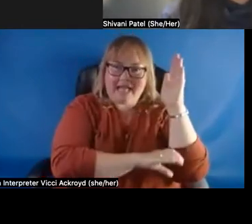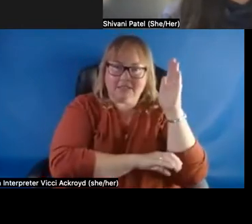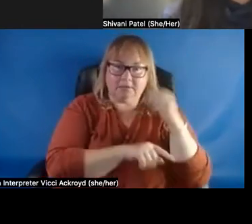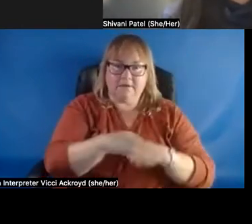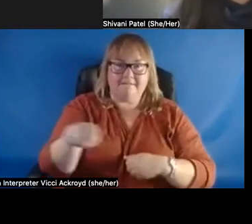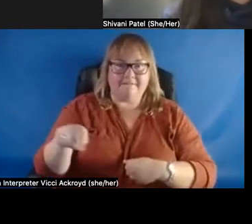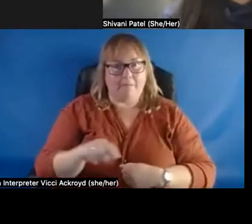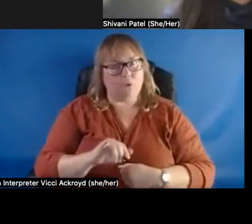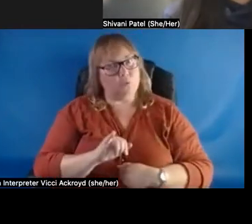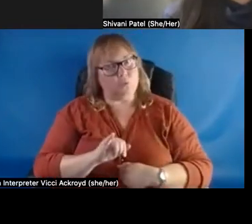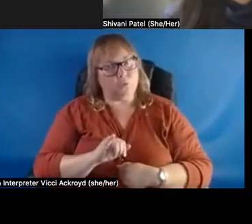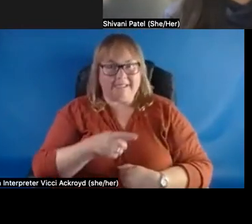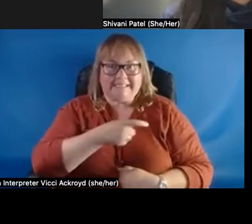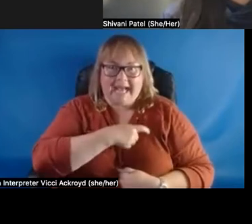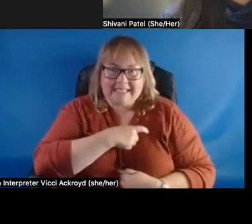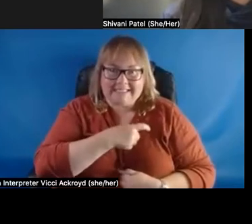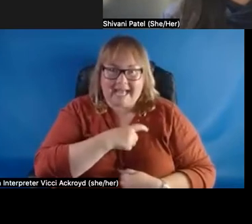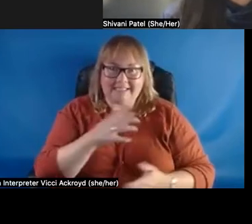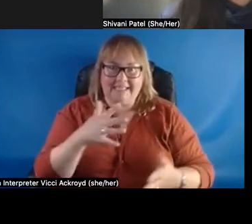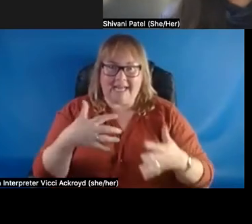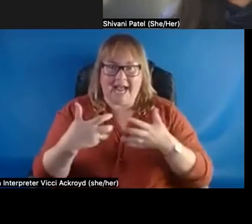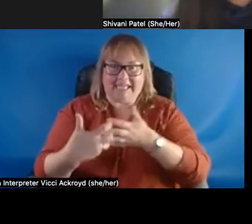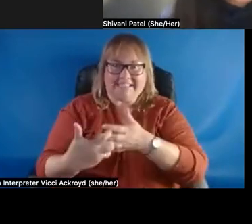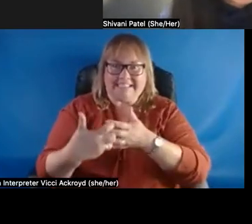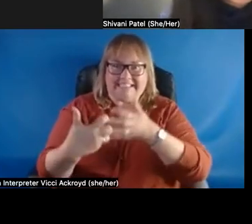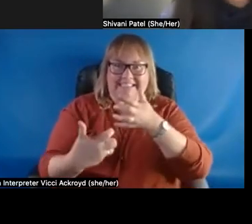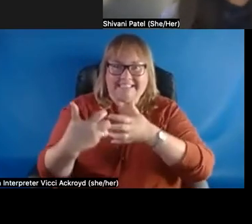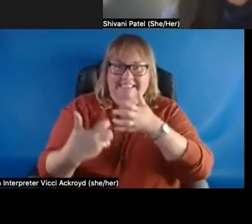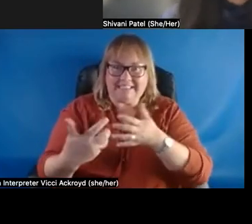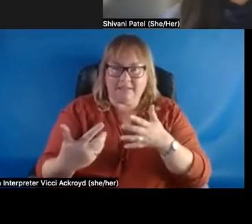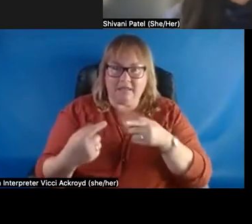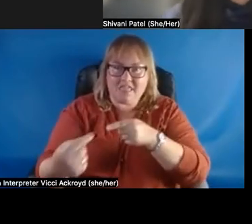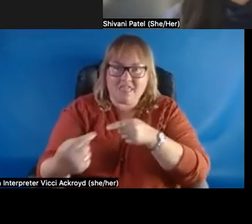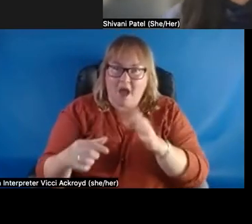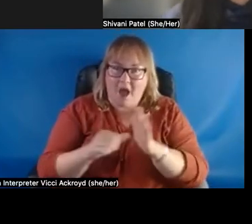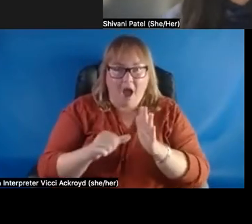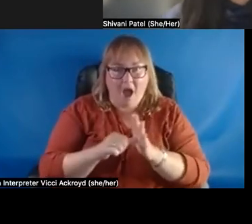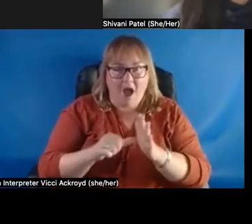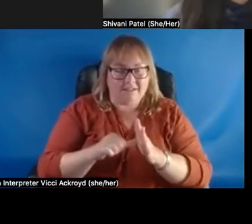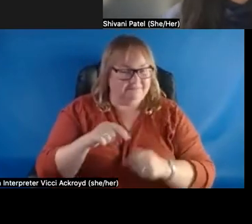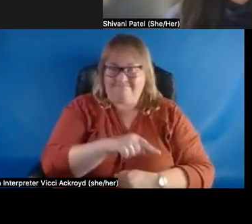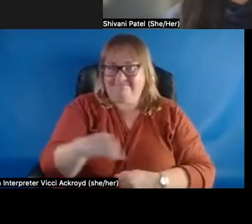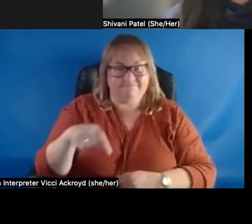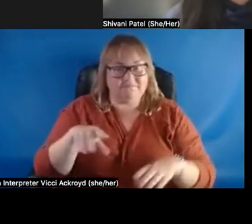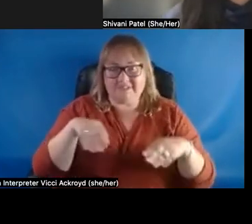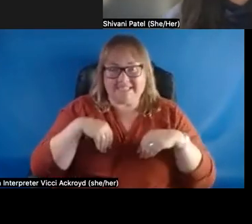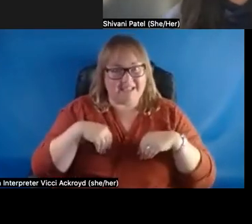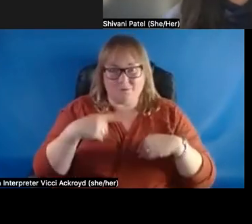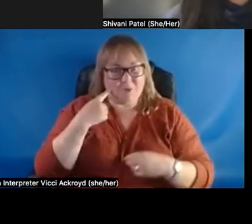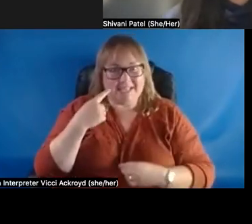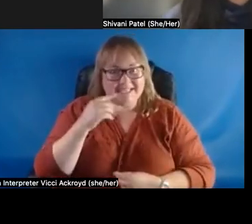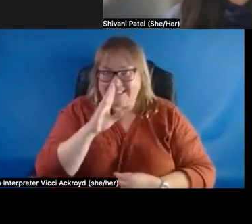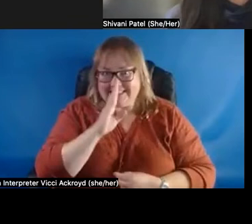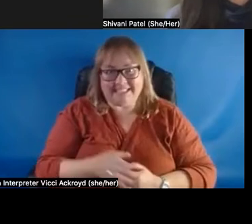like anxiety because it's not accepted so easily in the community. I think it's